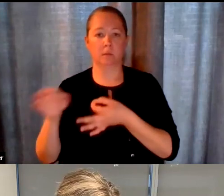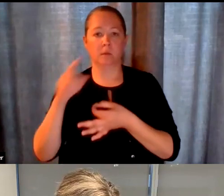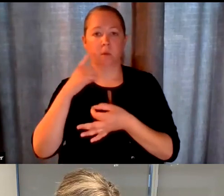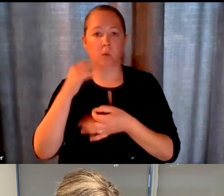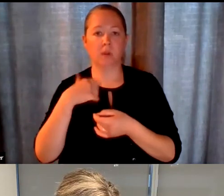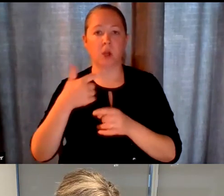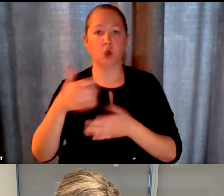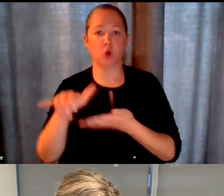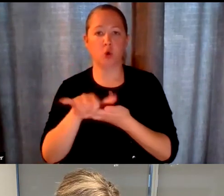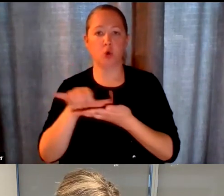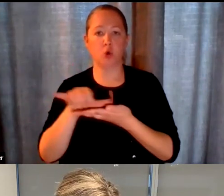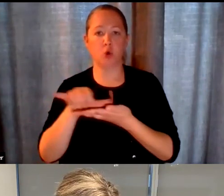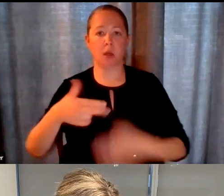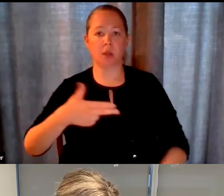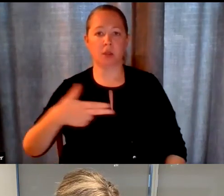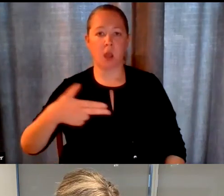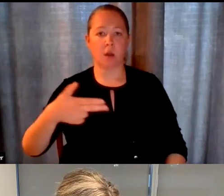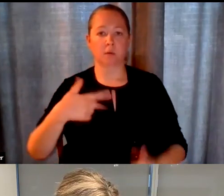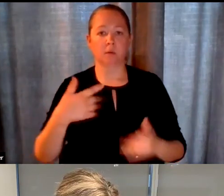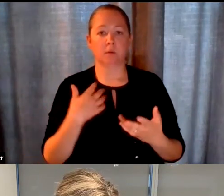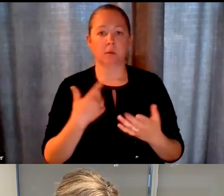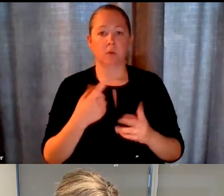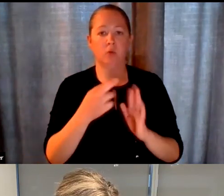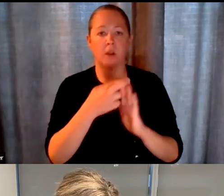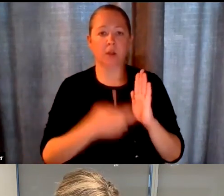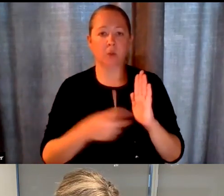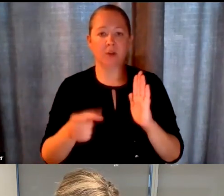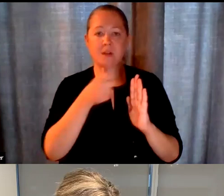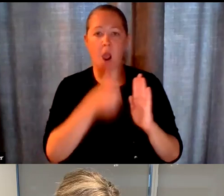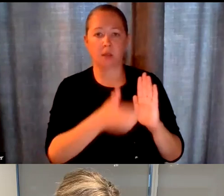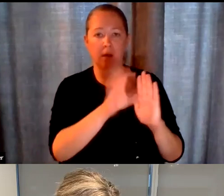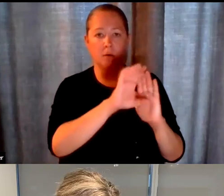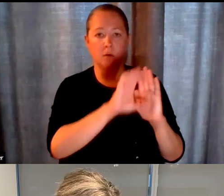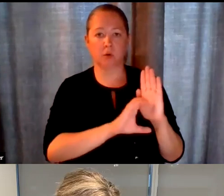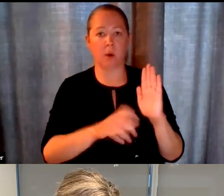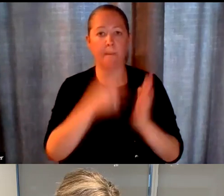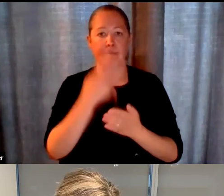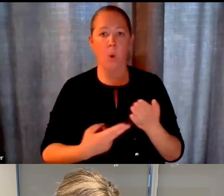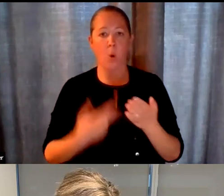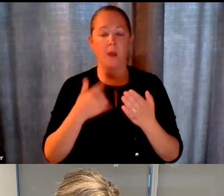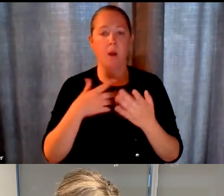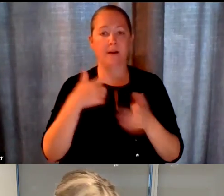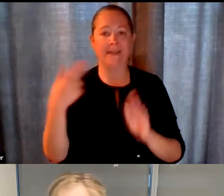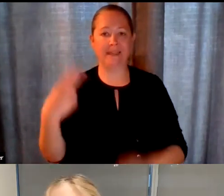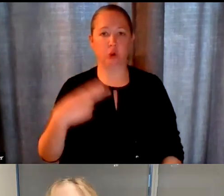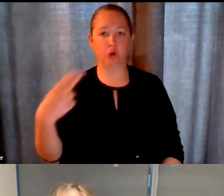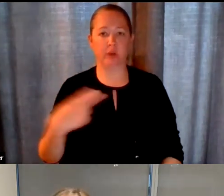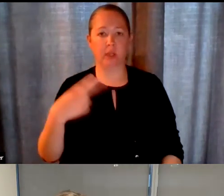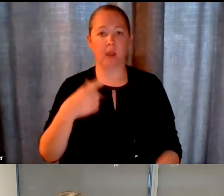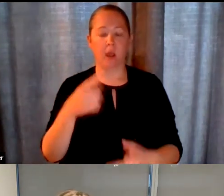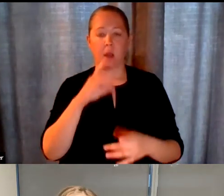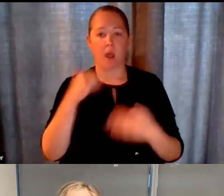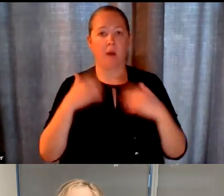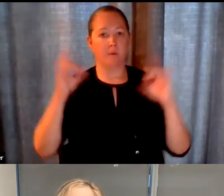constitutional. Those were both based on history type tests and have led to really disastrous outcomes for our